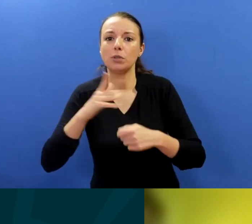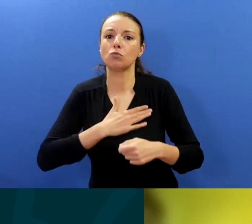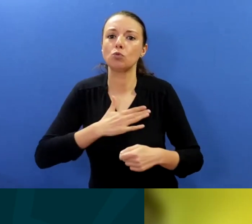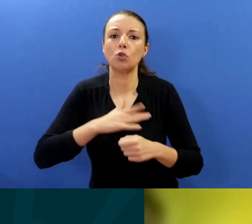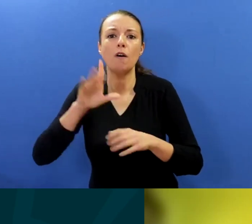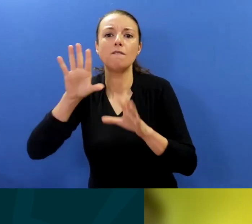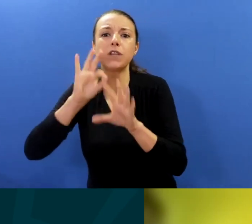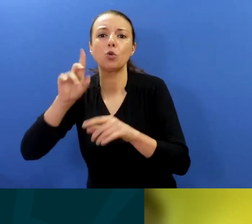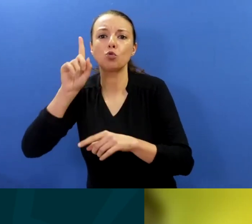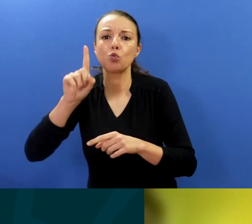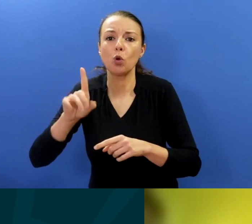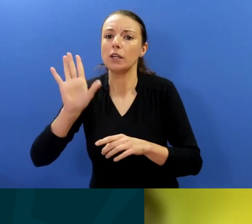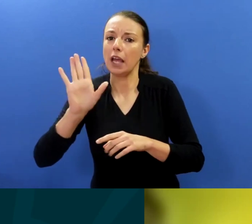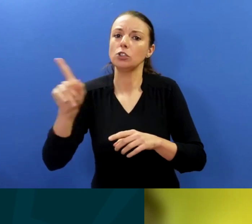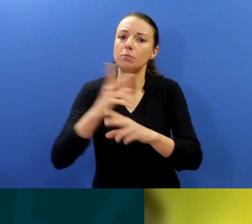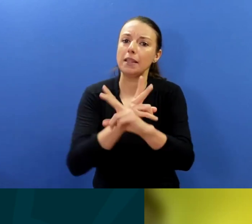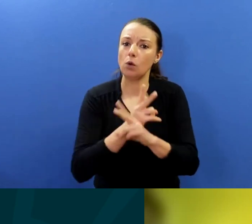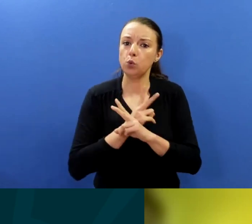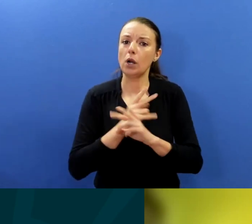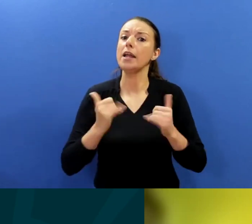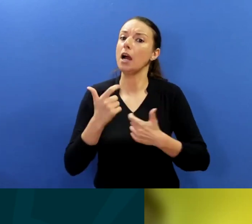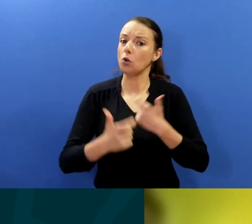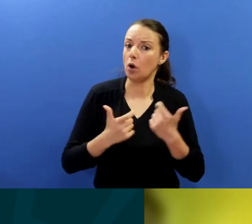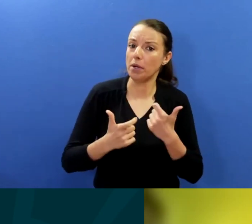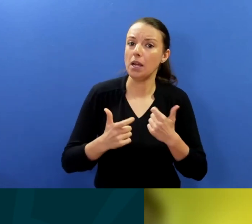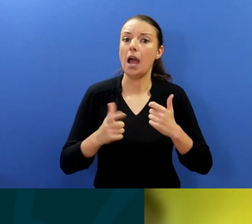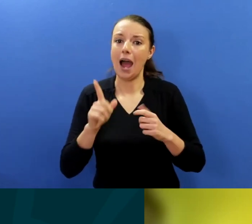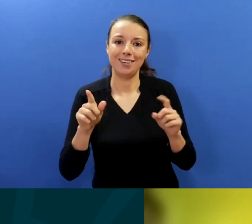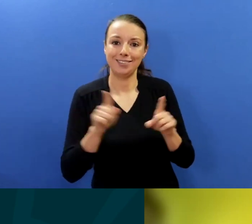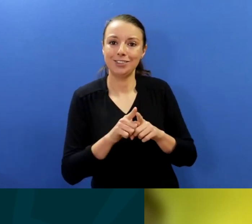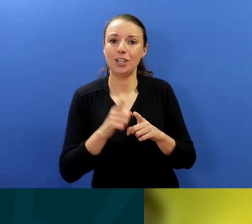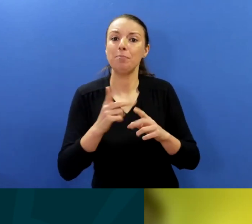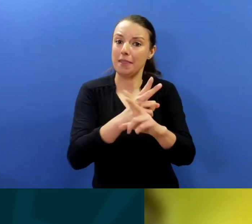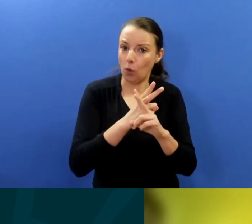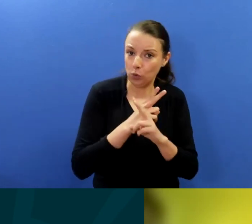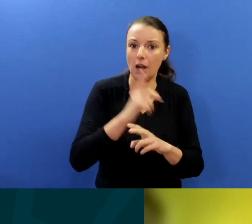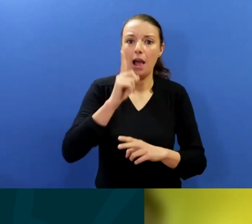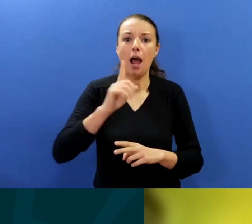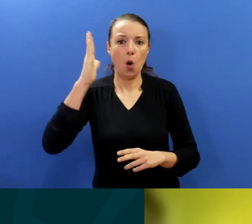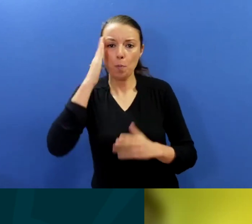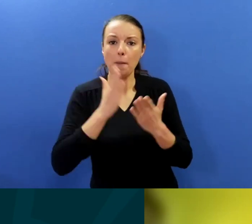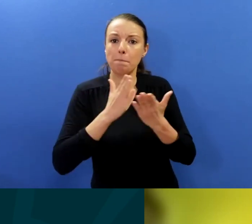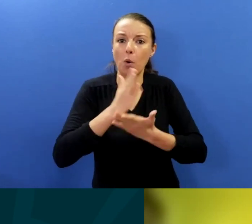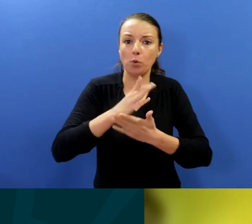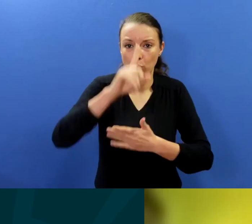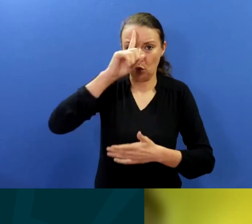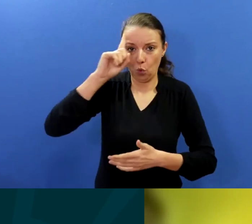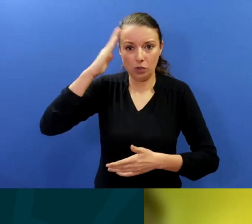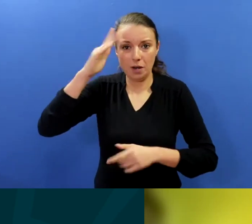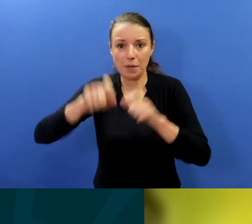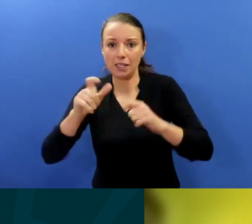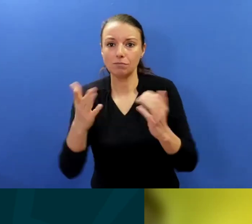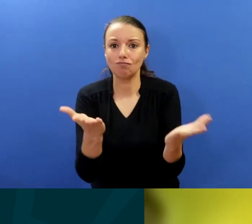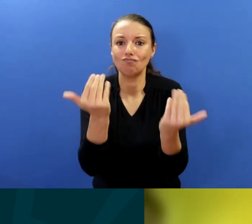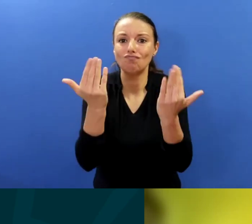solutions, certain providers are not prioritized, how to stay impartial at the same time